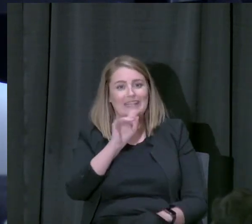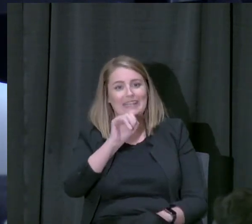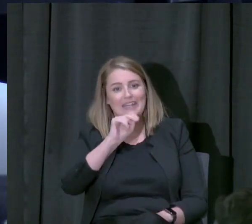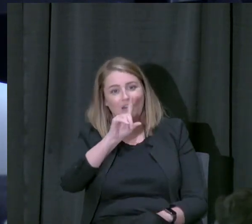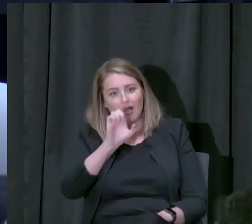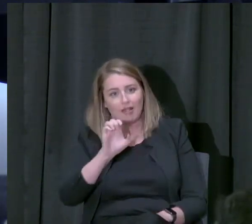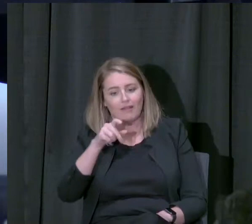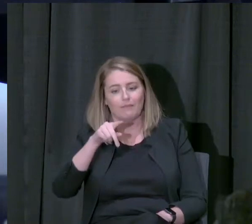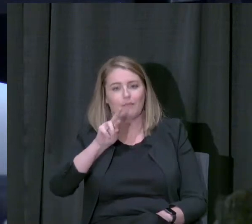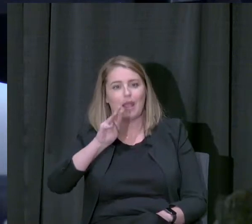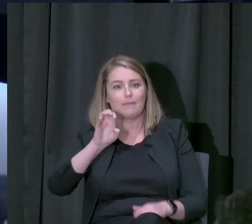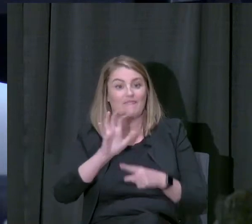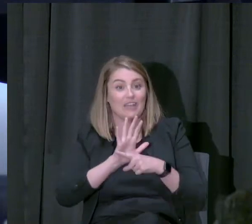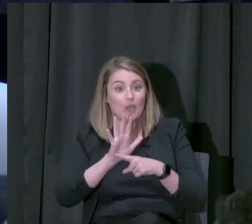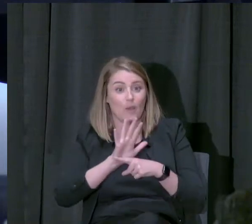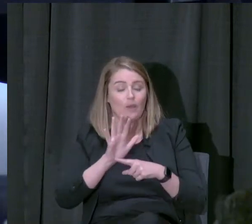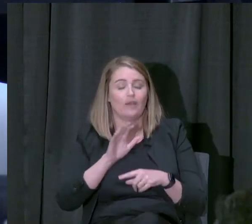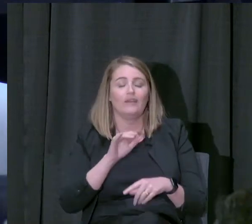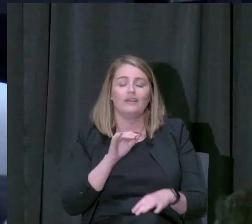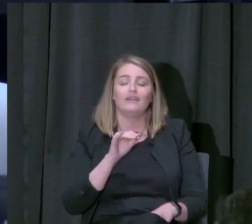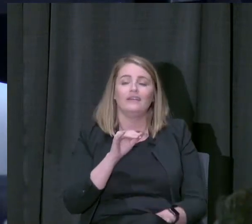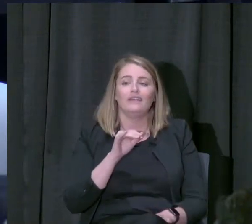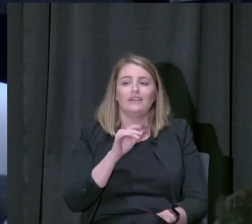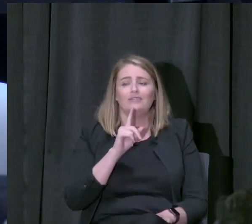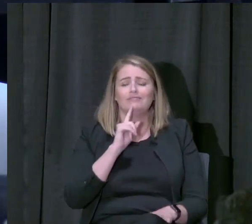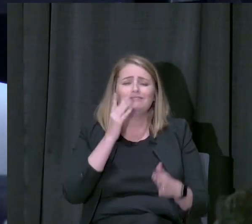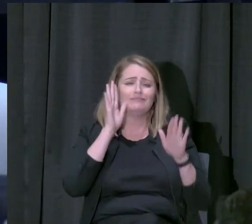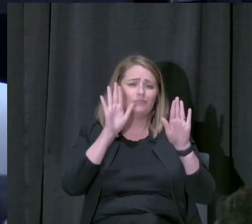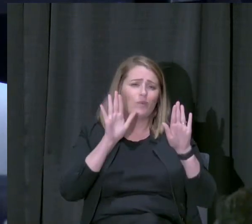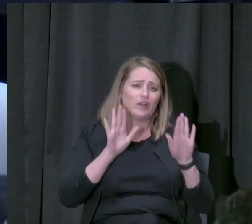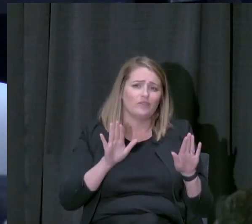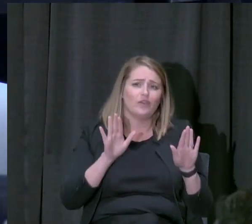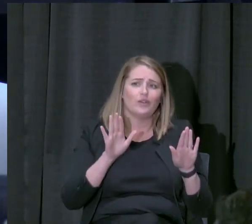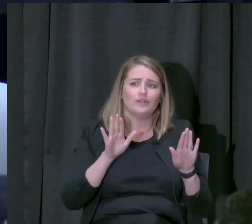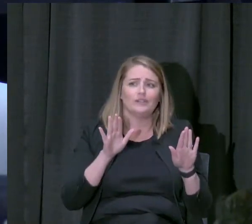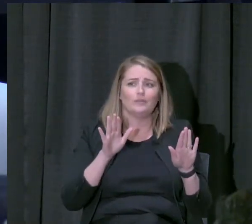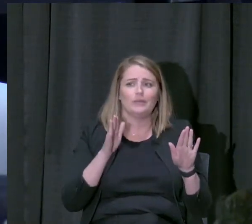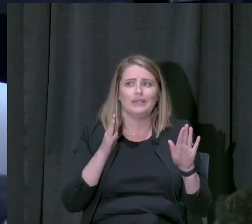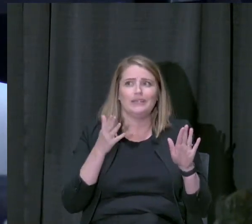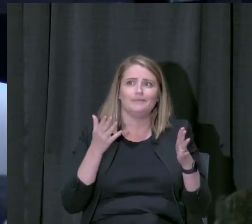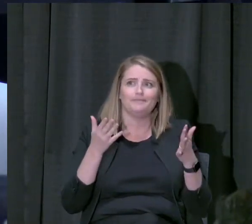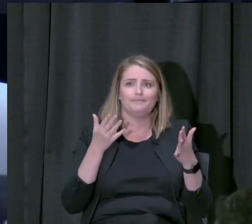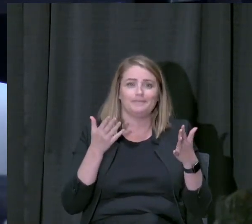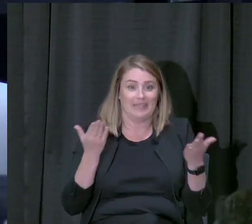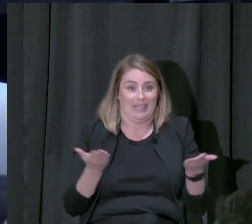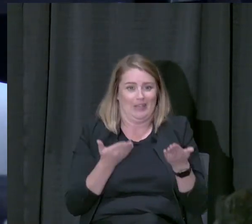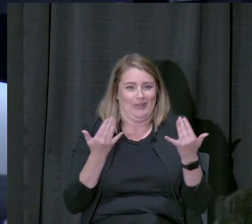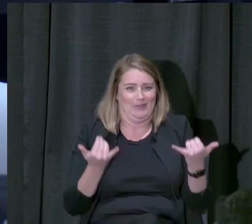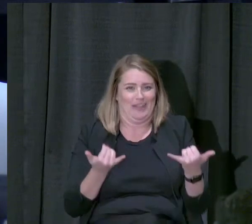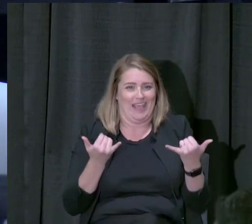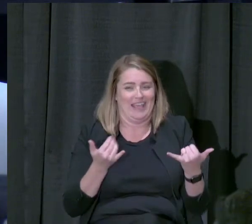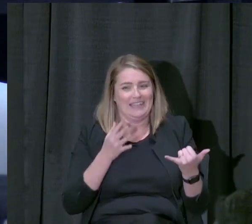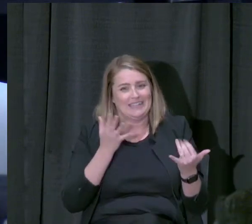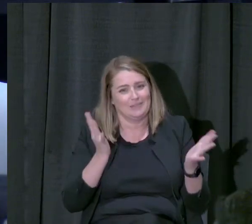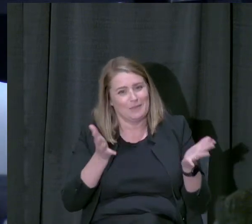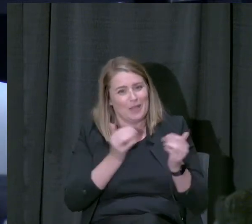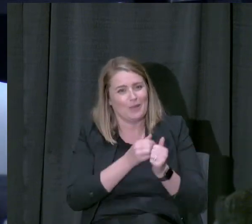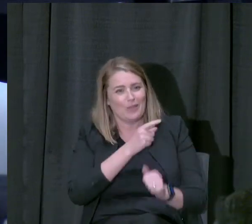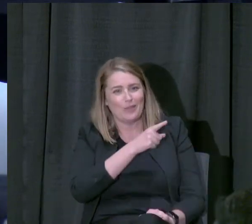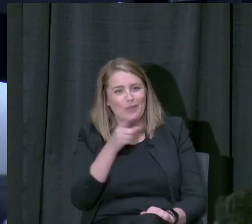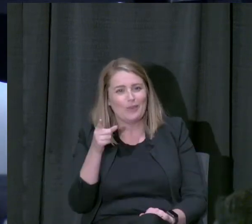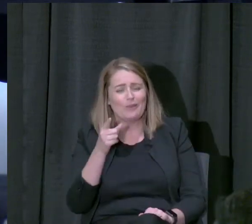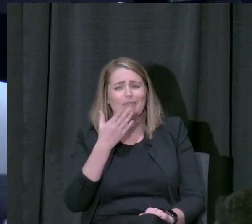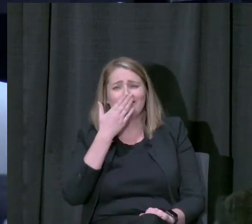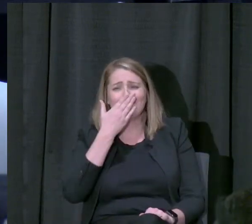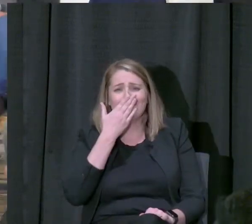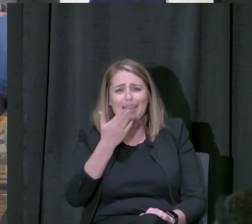Prime Video. And it's so wonderful to be able to be here today and speak with you. I want to say